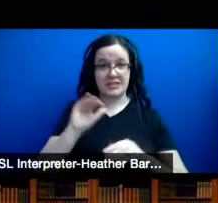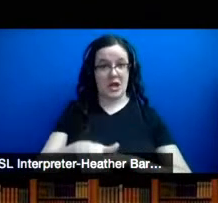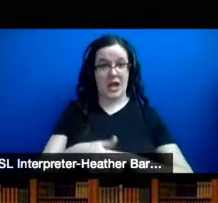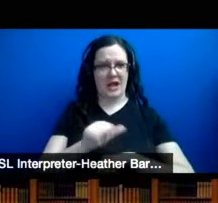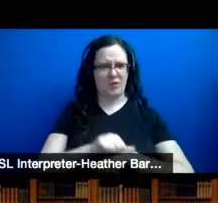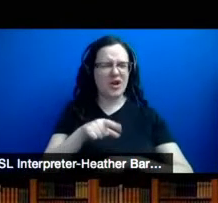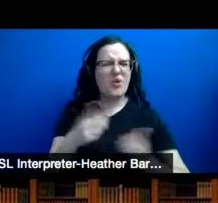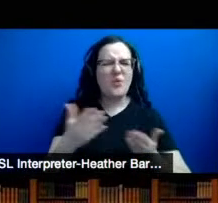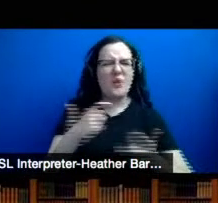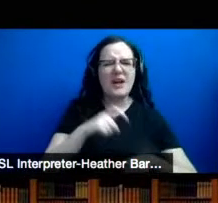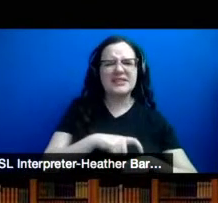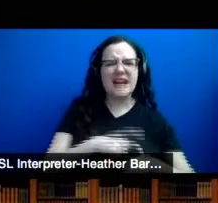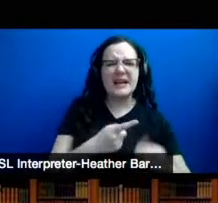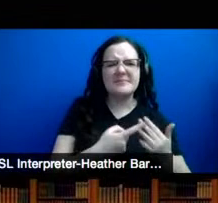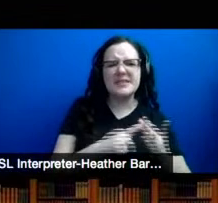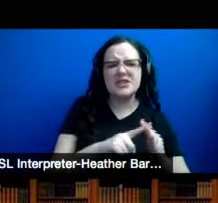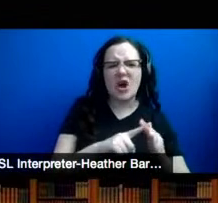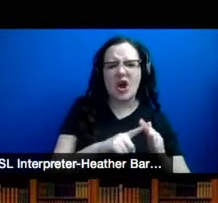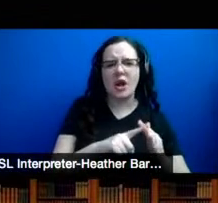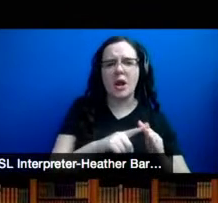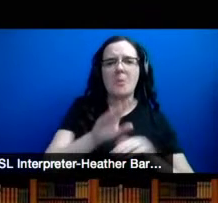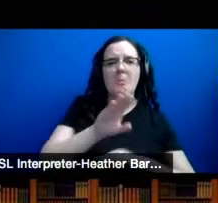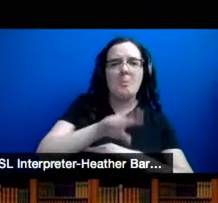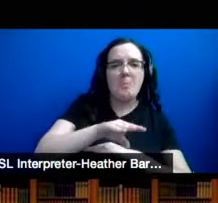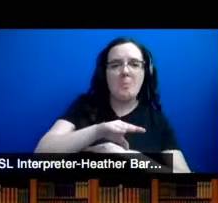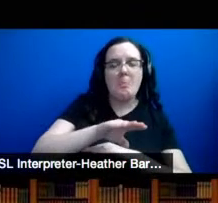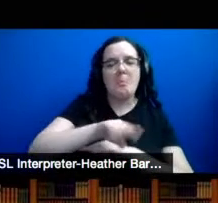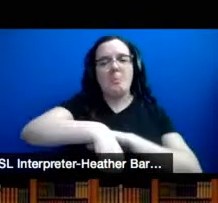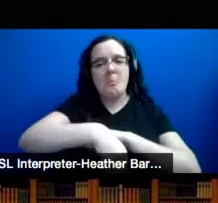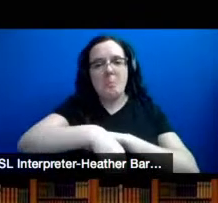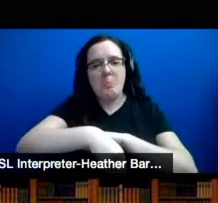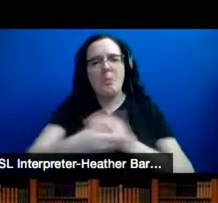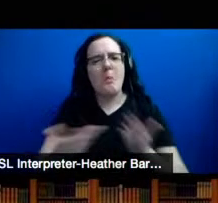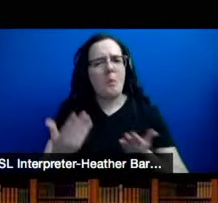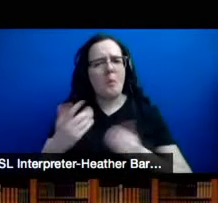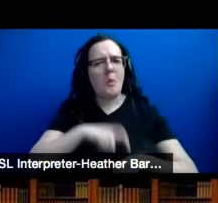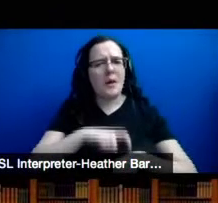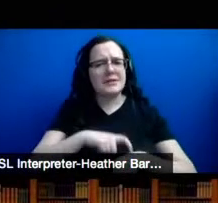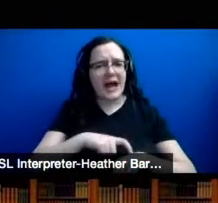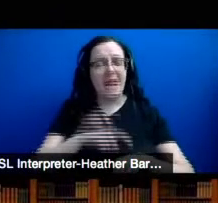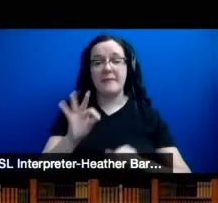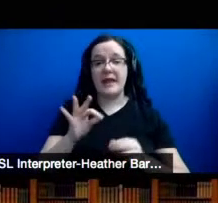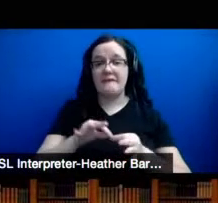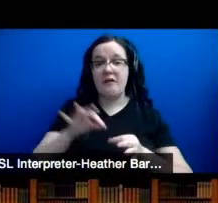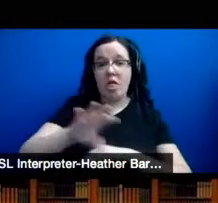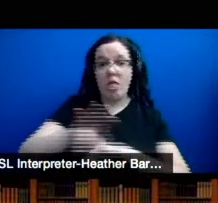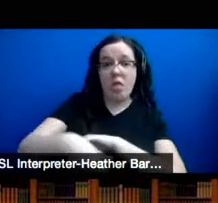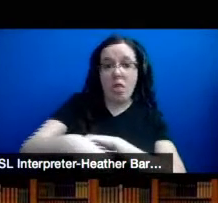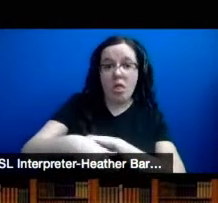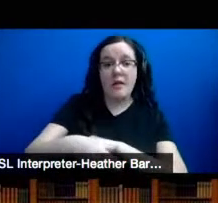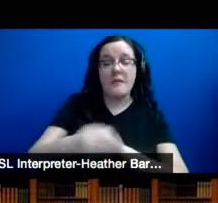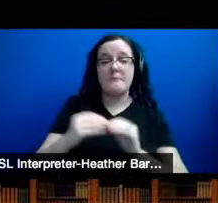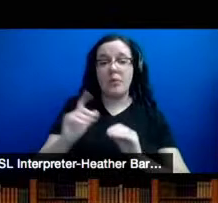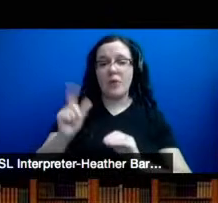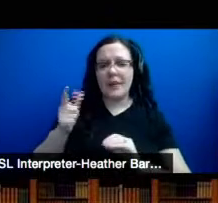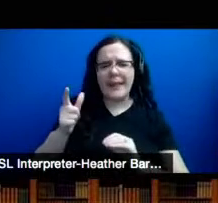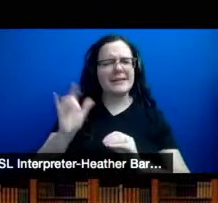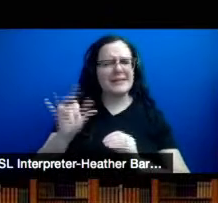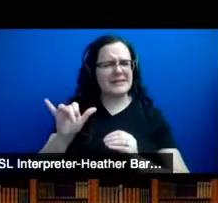you know, if we started the night work later, does that negatively impact the schedule? Or so Sure.